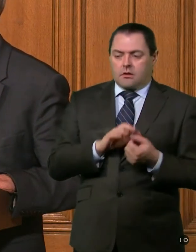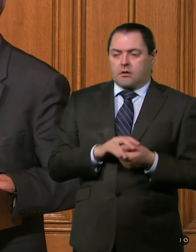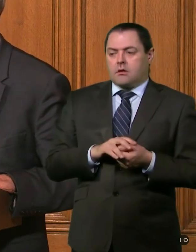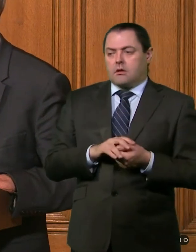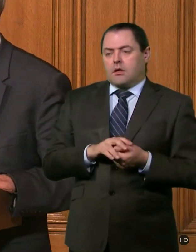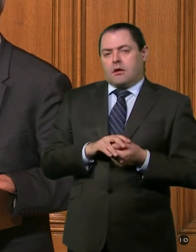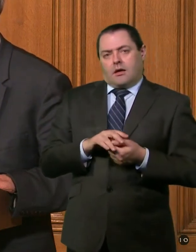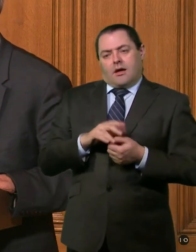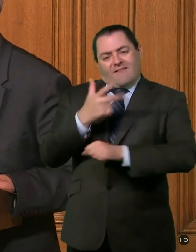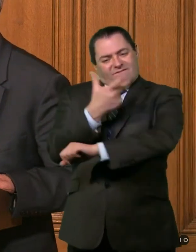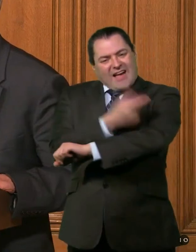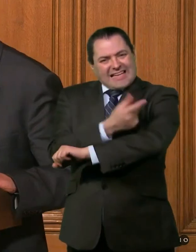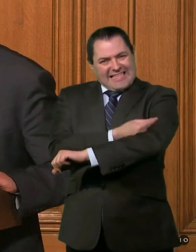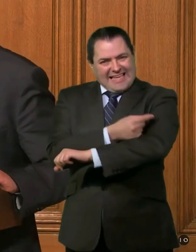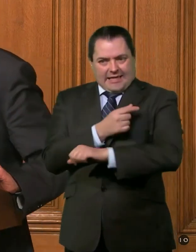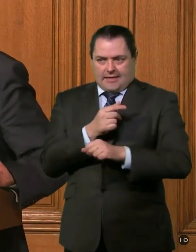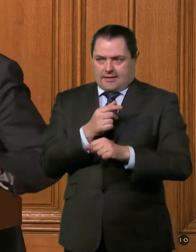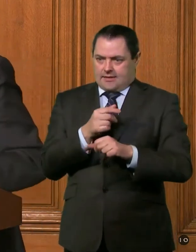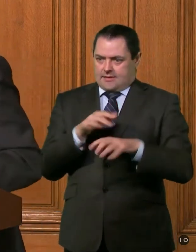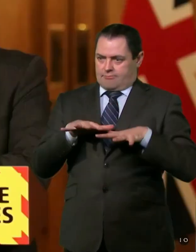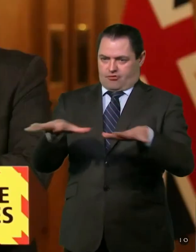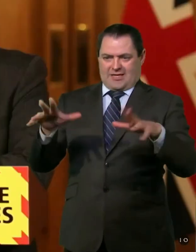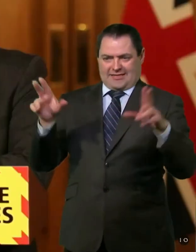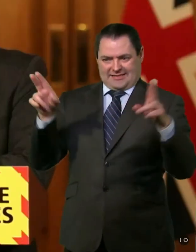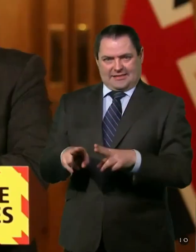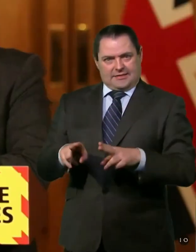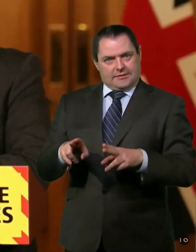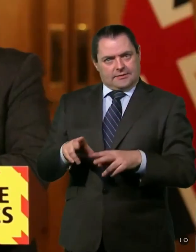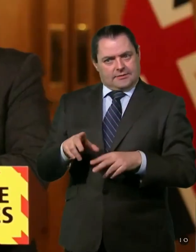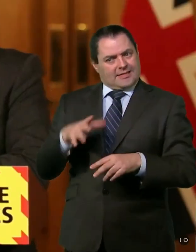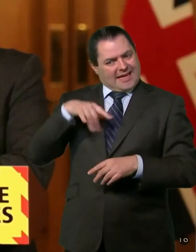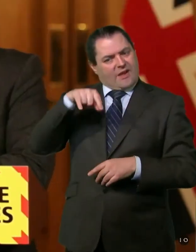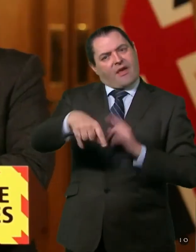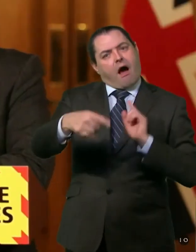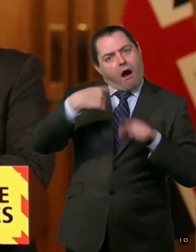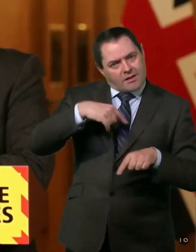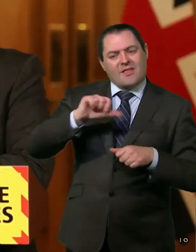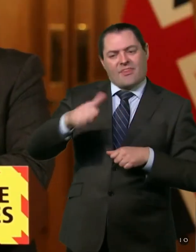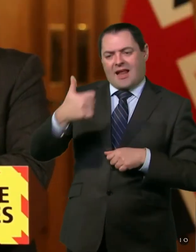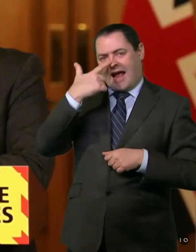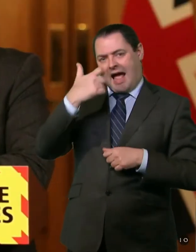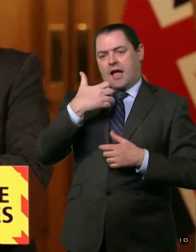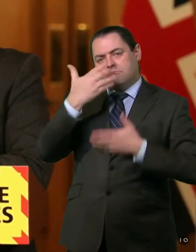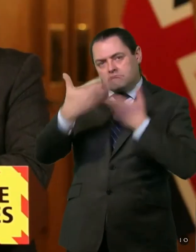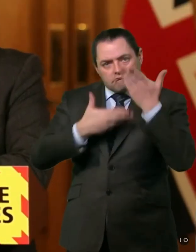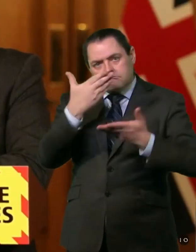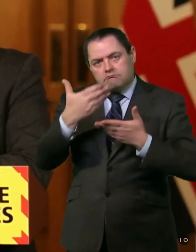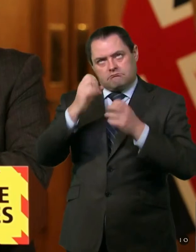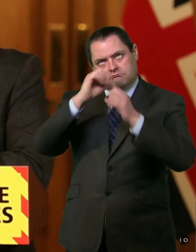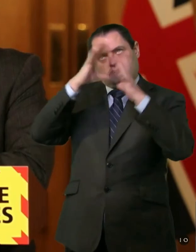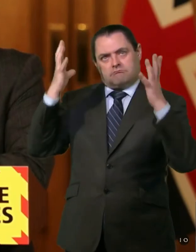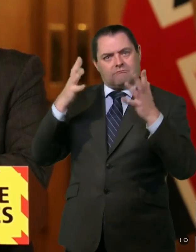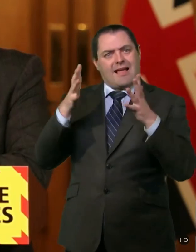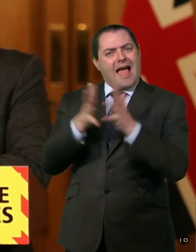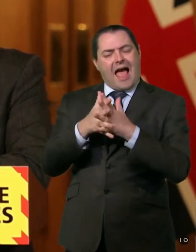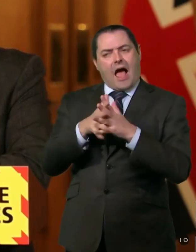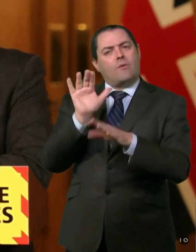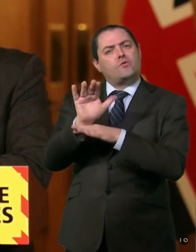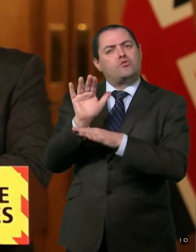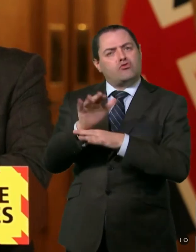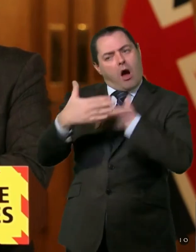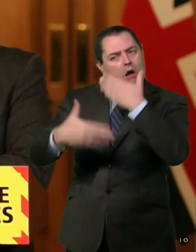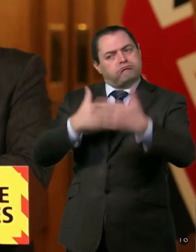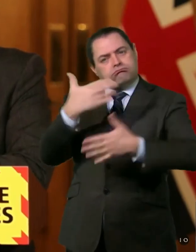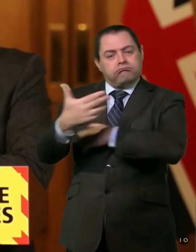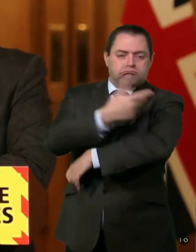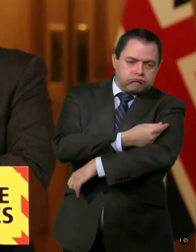transmission overall. Thanks. And Tom, on your point about schools, of course you're absolutely right. On the other hand, opening schools is